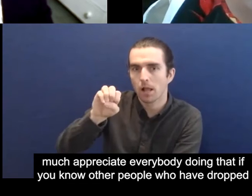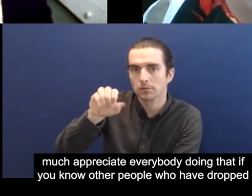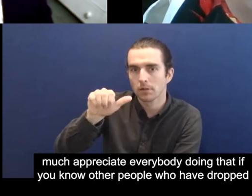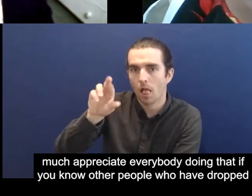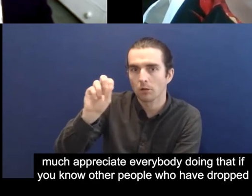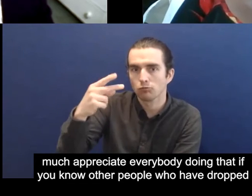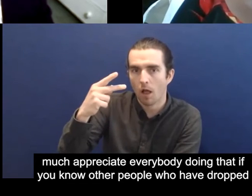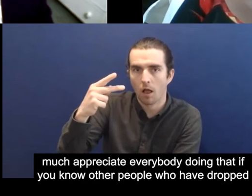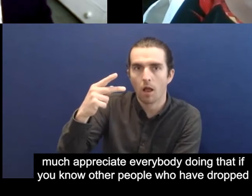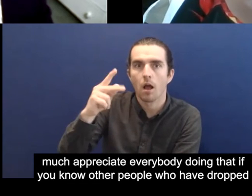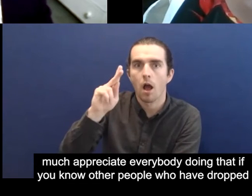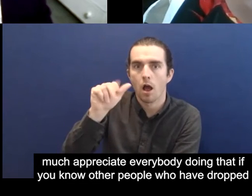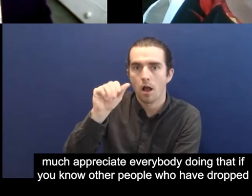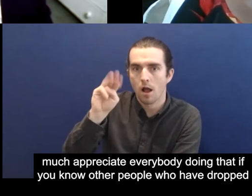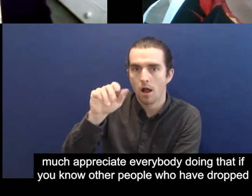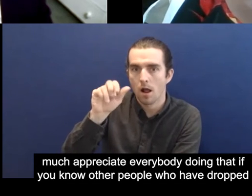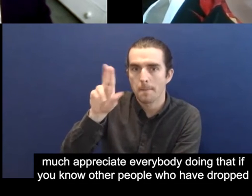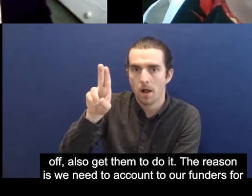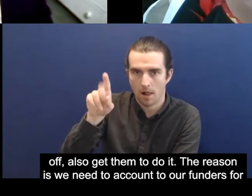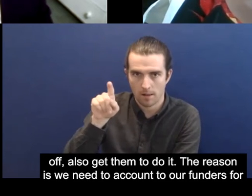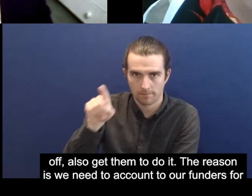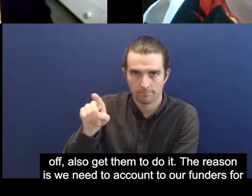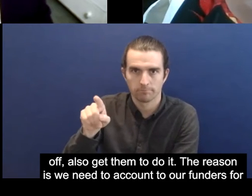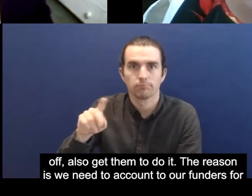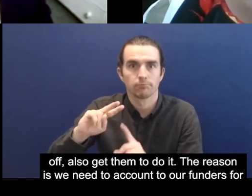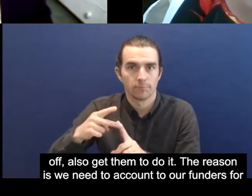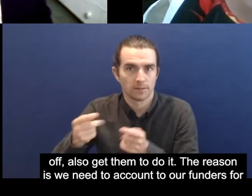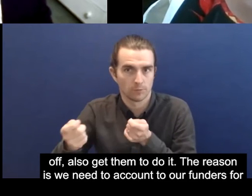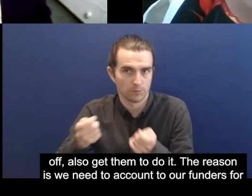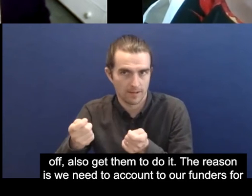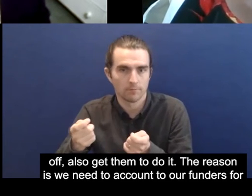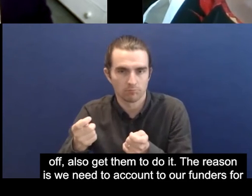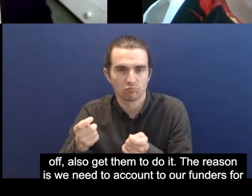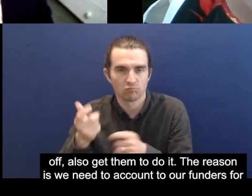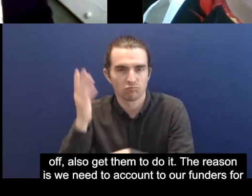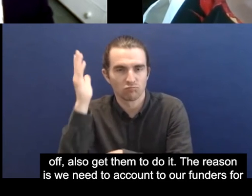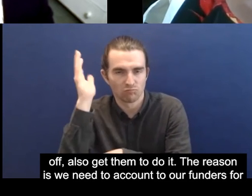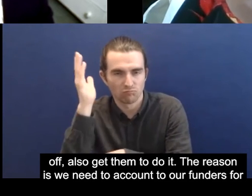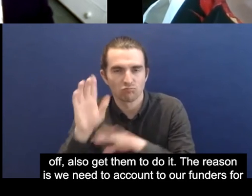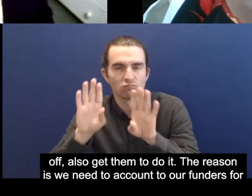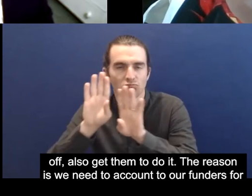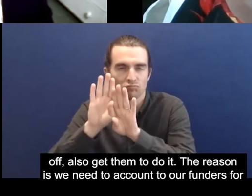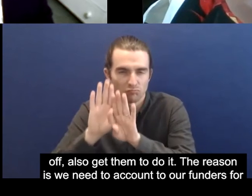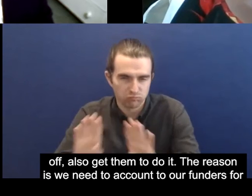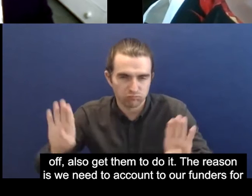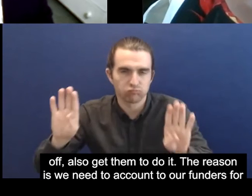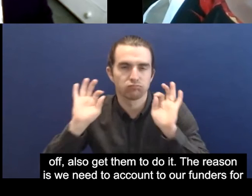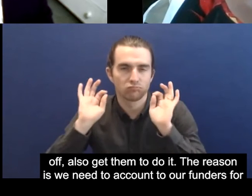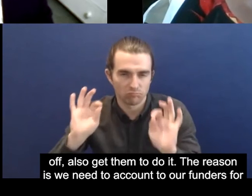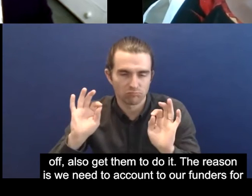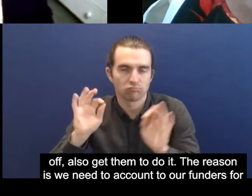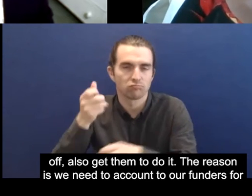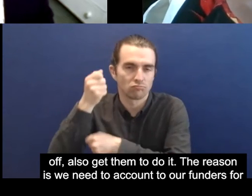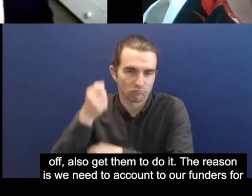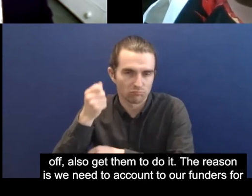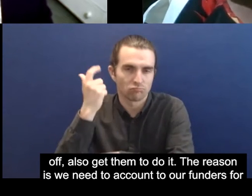And if you know other people who were on the course but have dropped off, also get them to do it. The reason is we need to